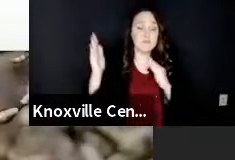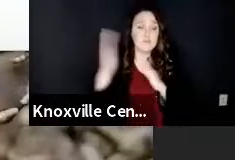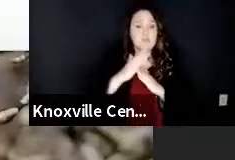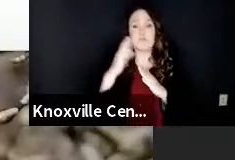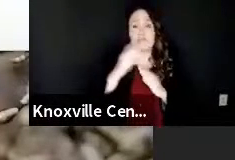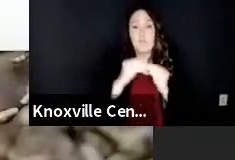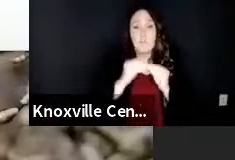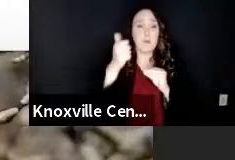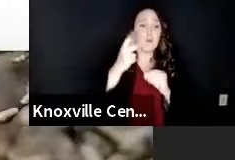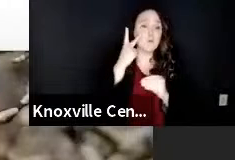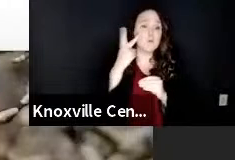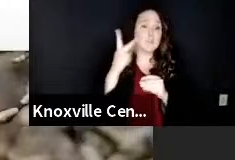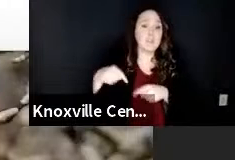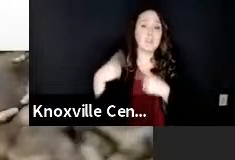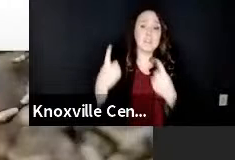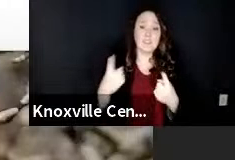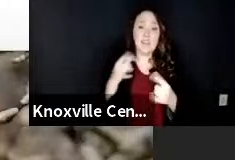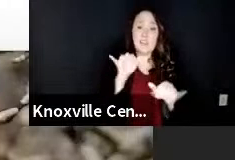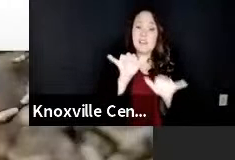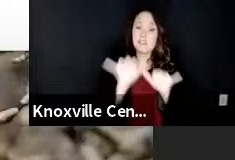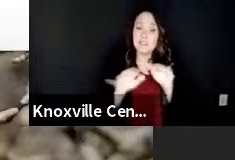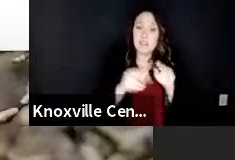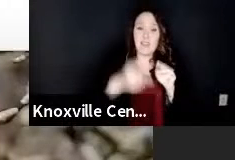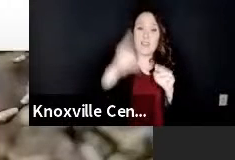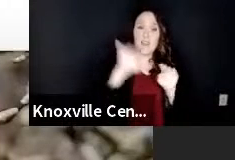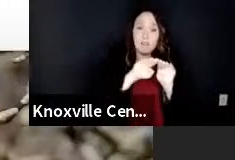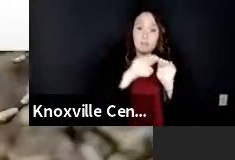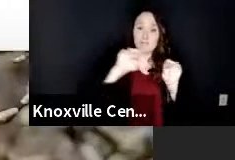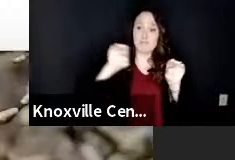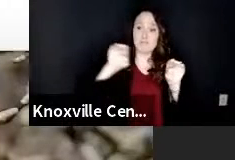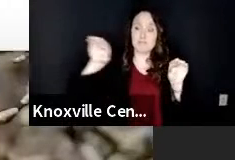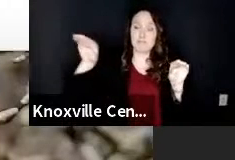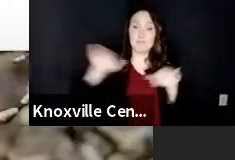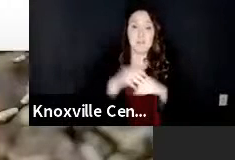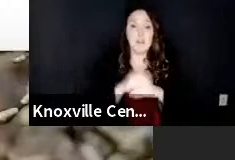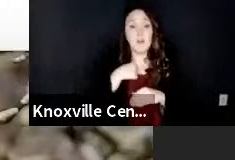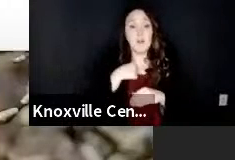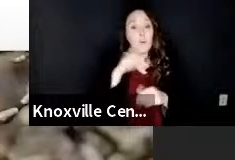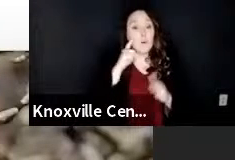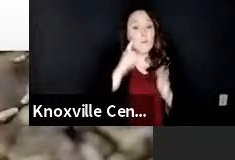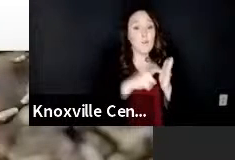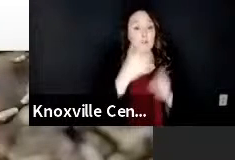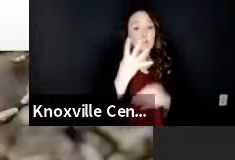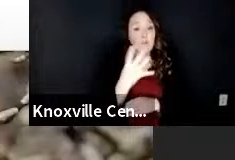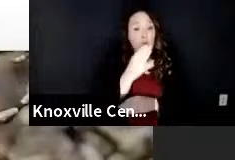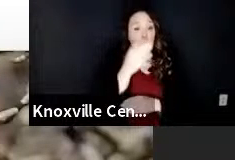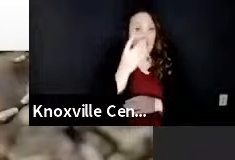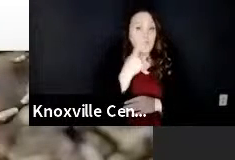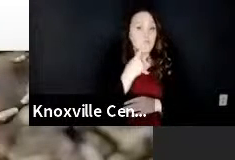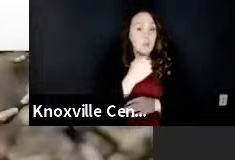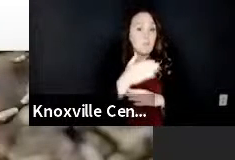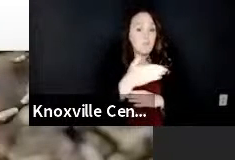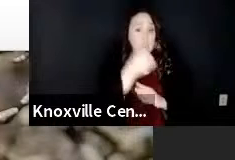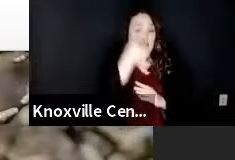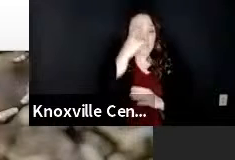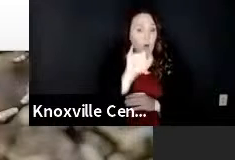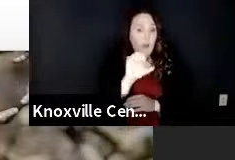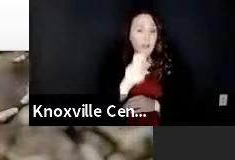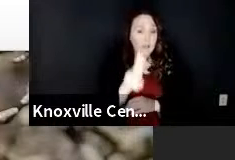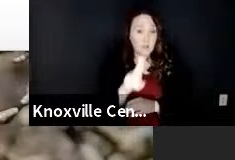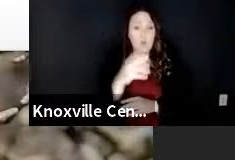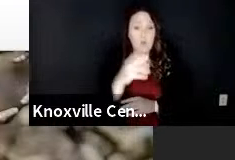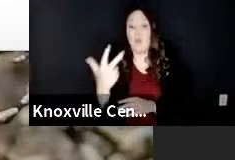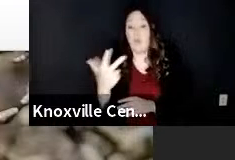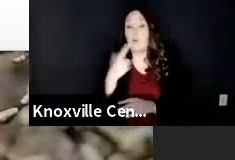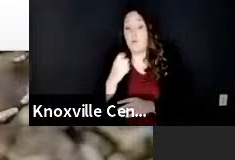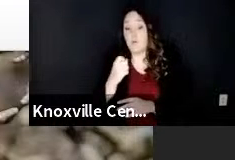at a consistently high level. Additionally, we noted 4 consecutive red flags for patients in the ICU and 3 consecutive red flags